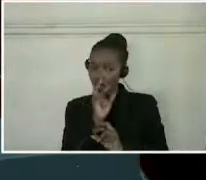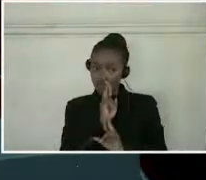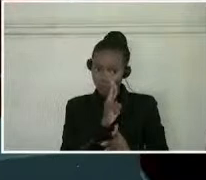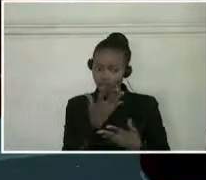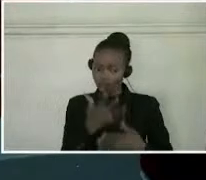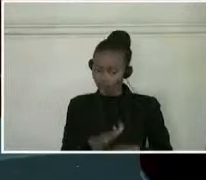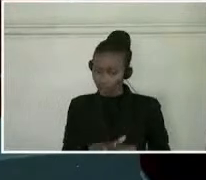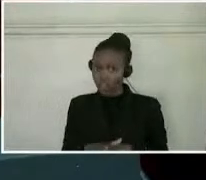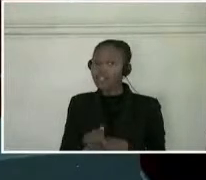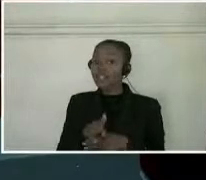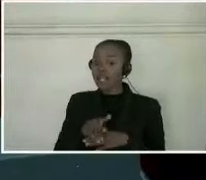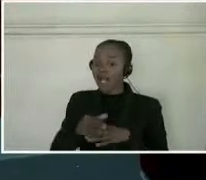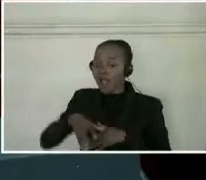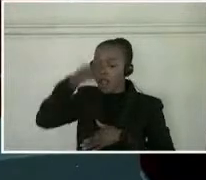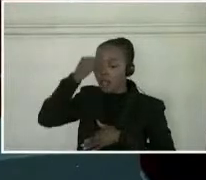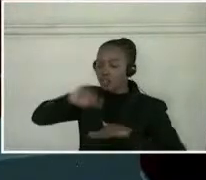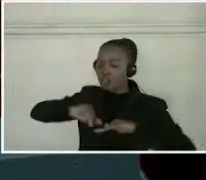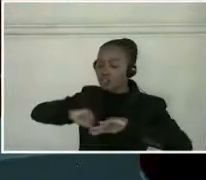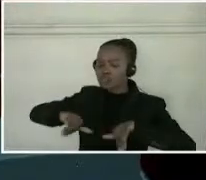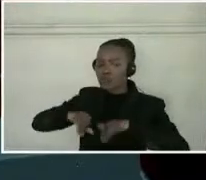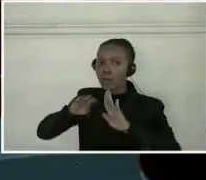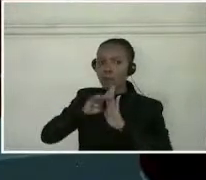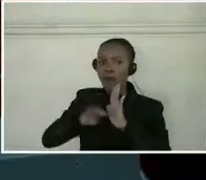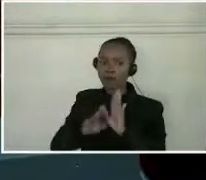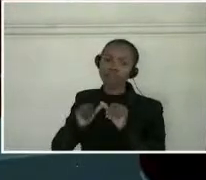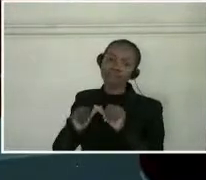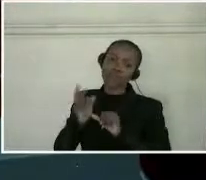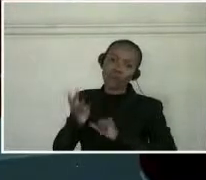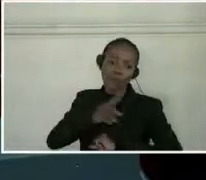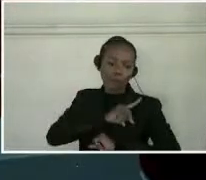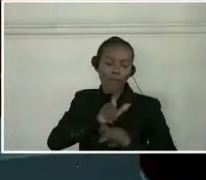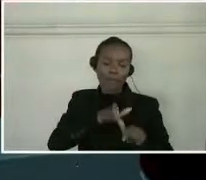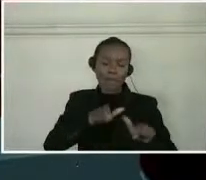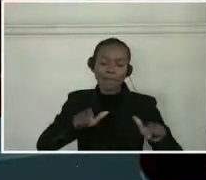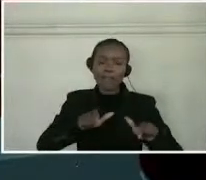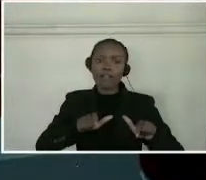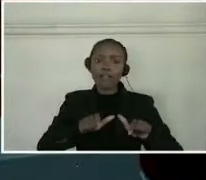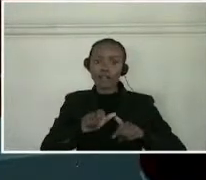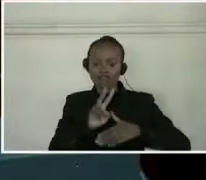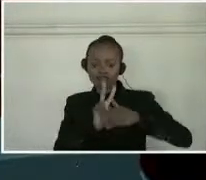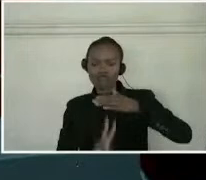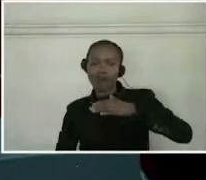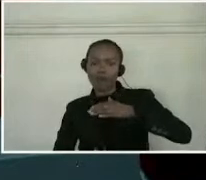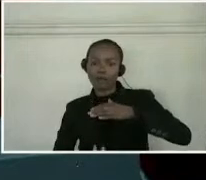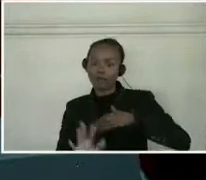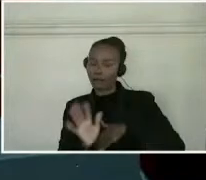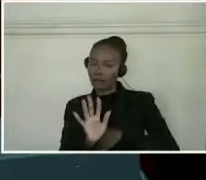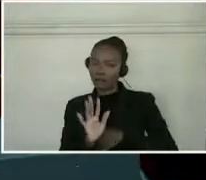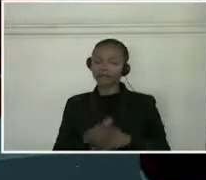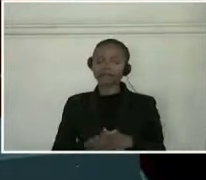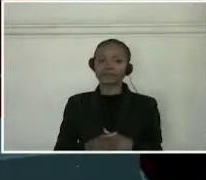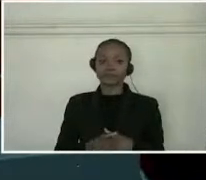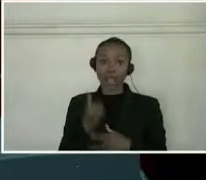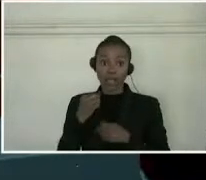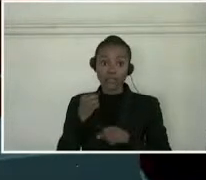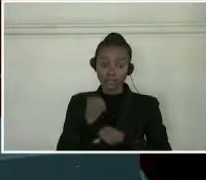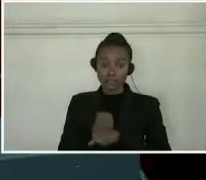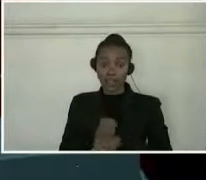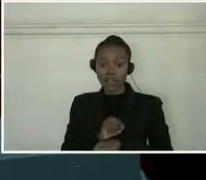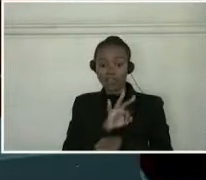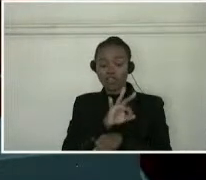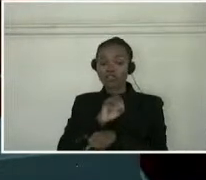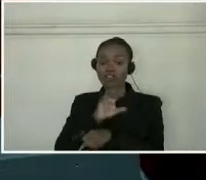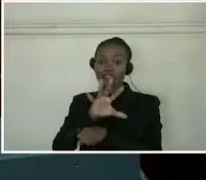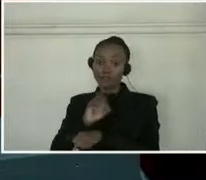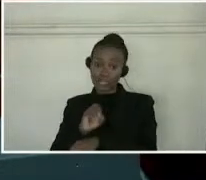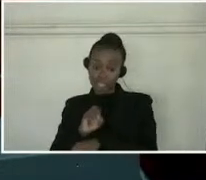program last year we managed to teach 350 children to swim our vision is